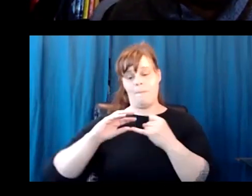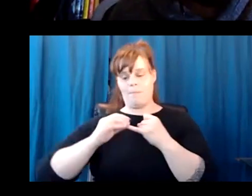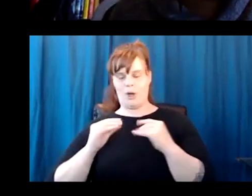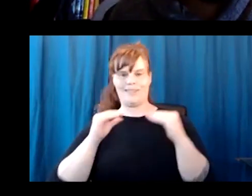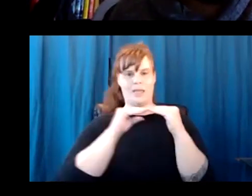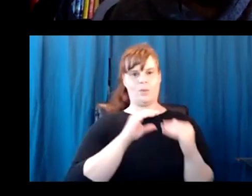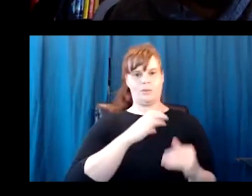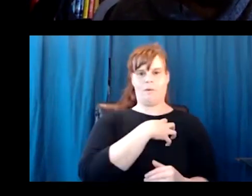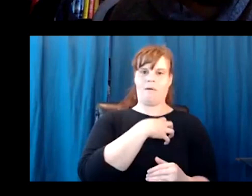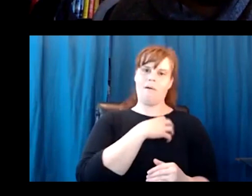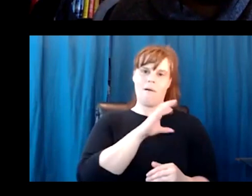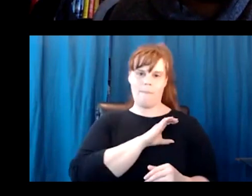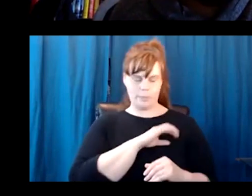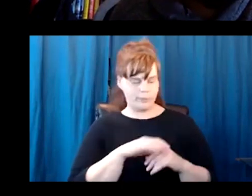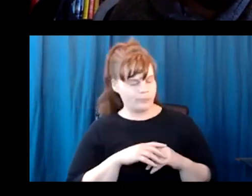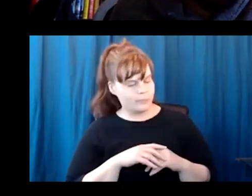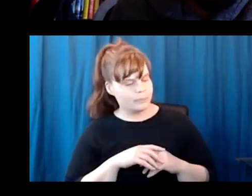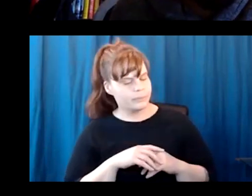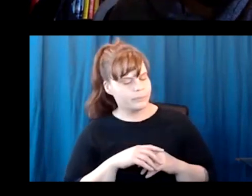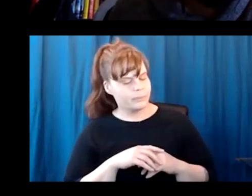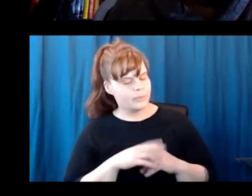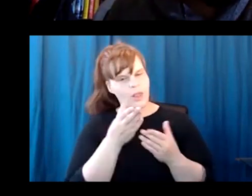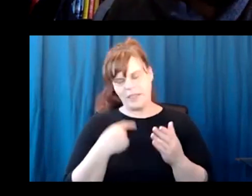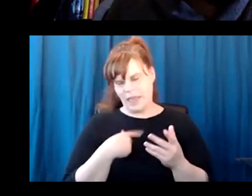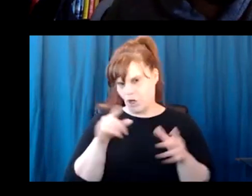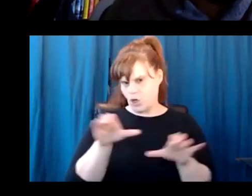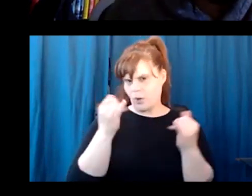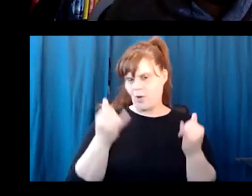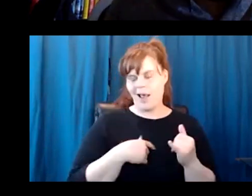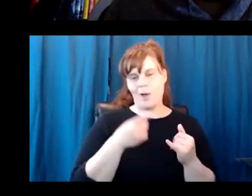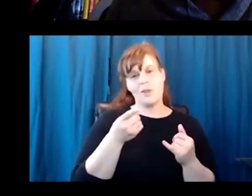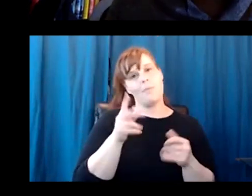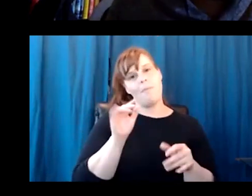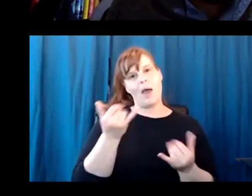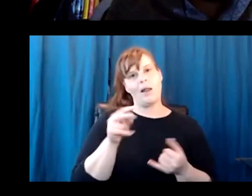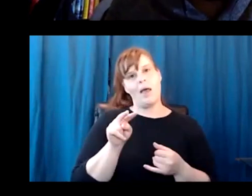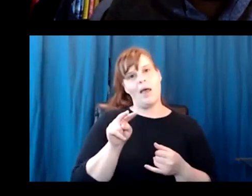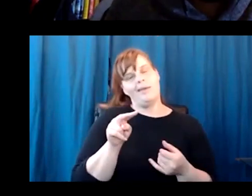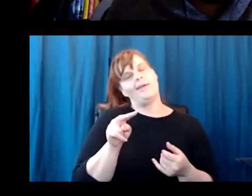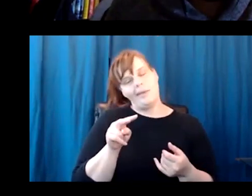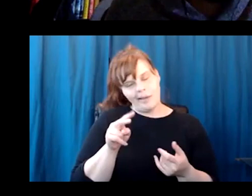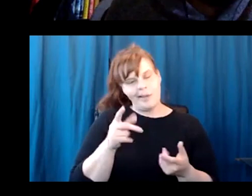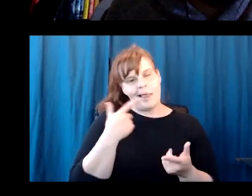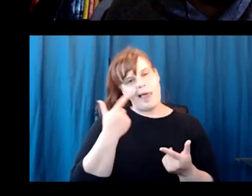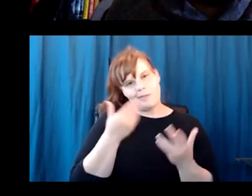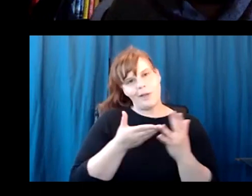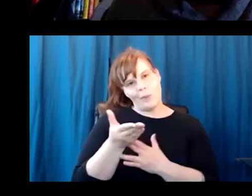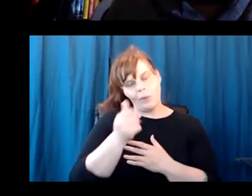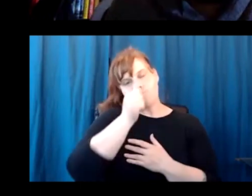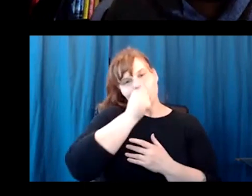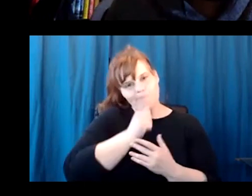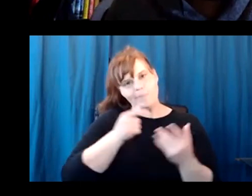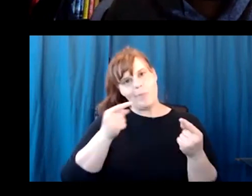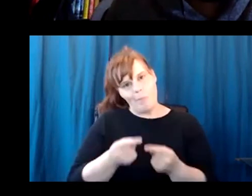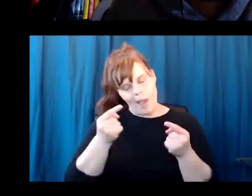There's this thing I'm doing right now, and you might look at it and say, oh, he's just laughing through the pain. And I would chuckle and maybe